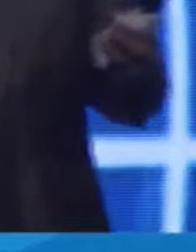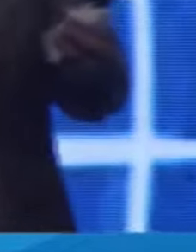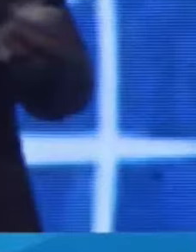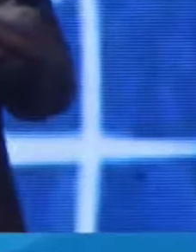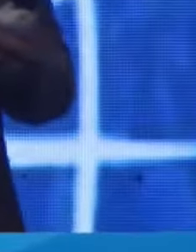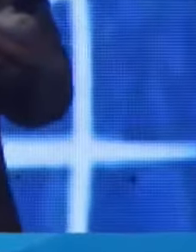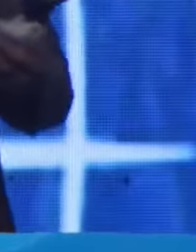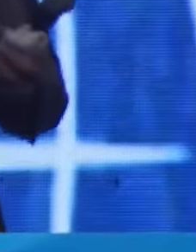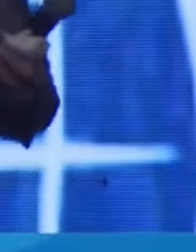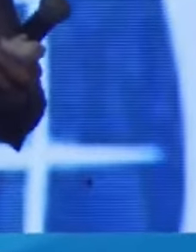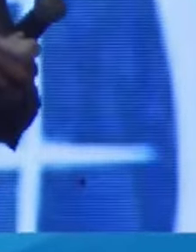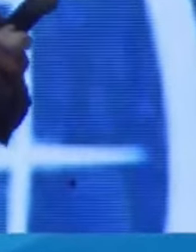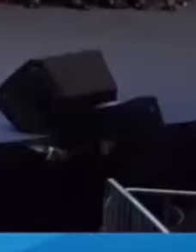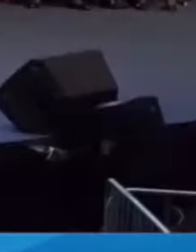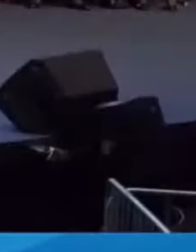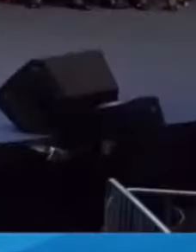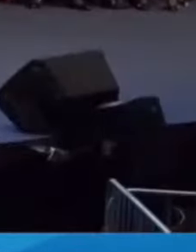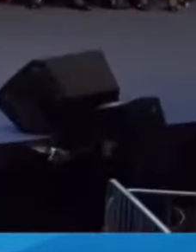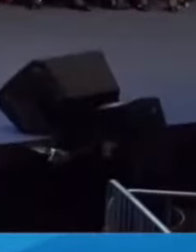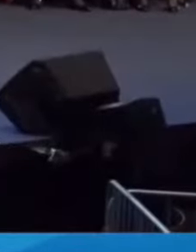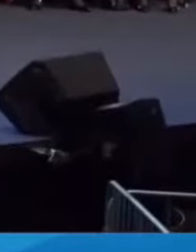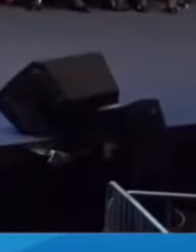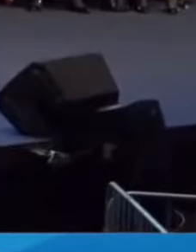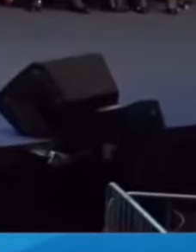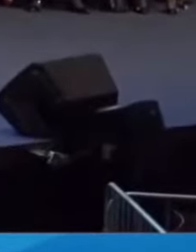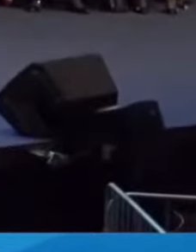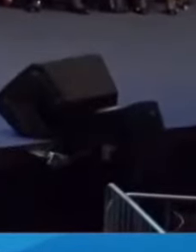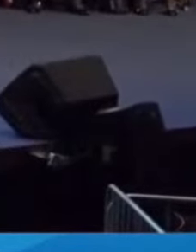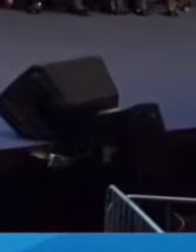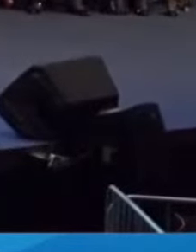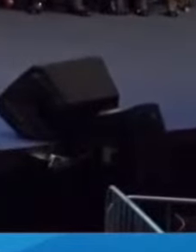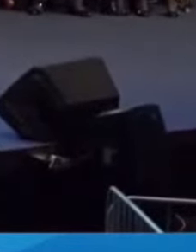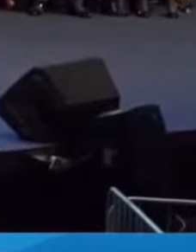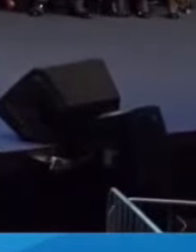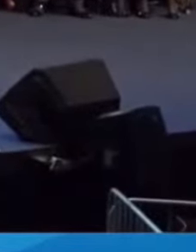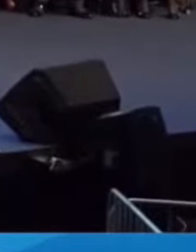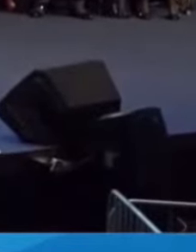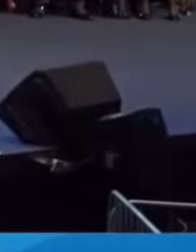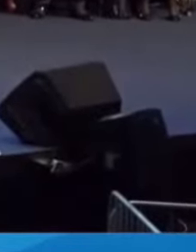pestilence he shall cover the with his feathers and honor his